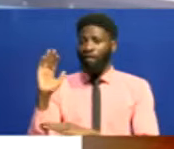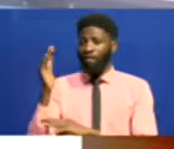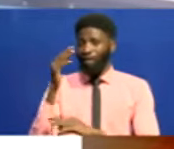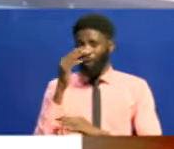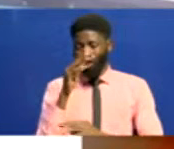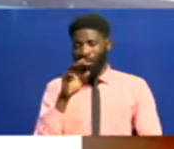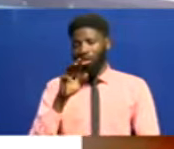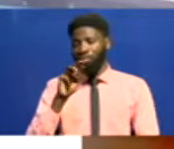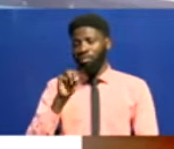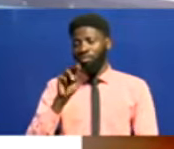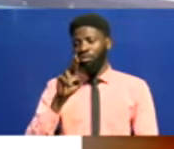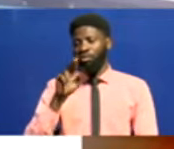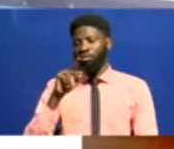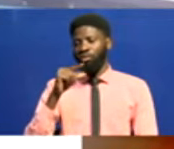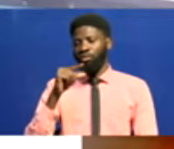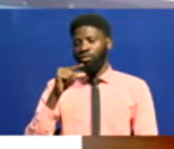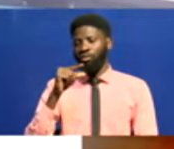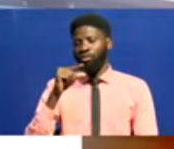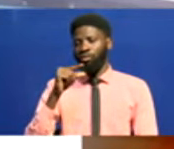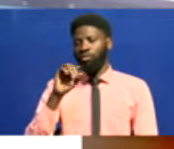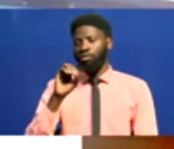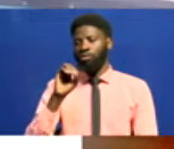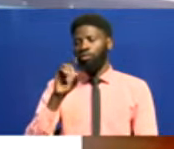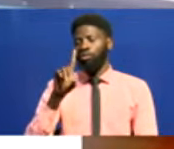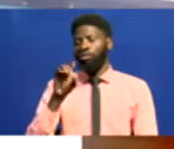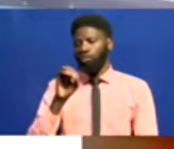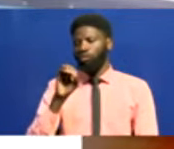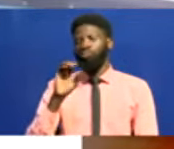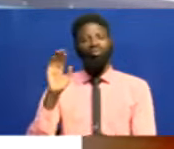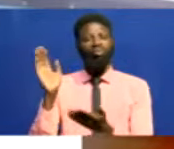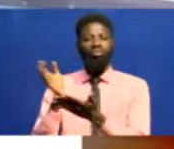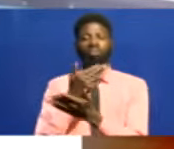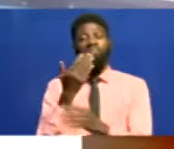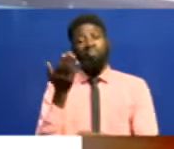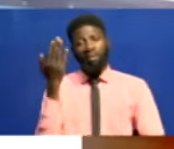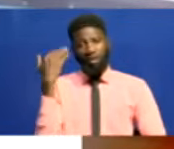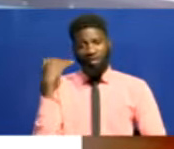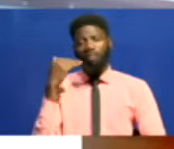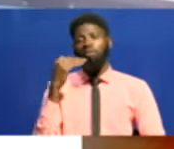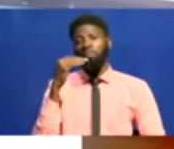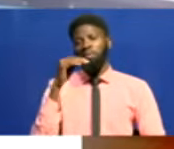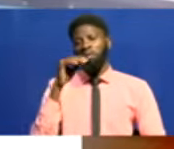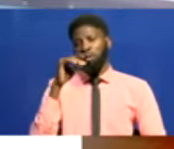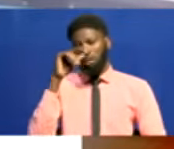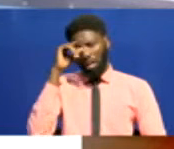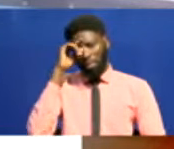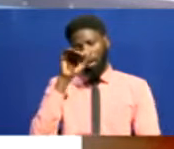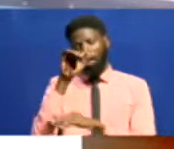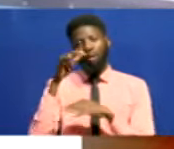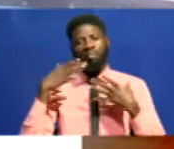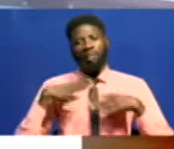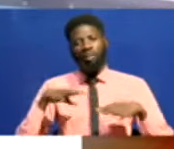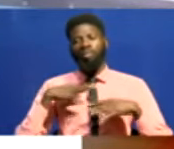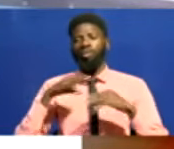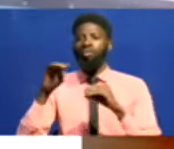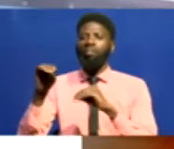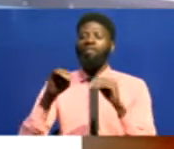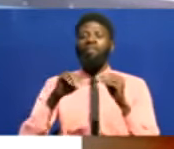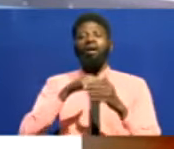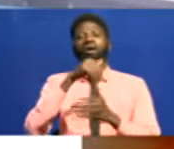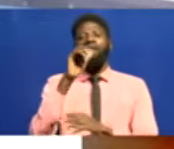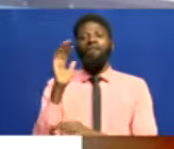government, through the Ministry of Interior, ordered everyone to move out of the forest so that they can start the operation. But these affected